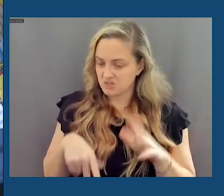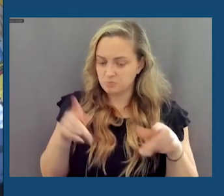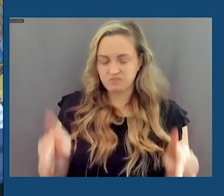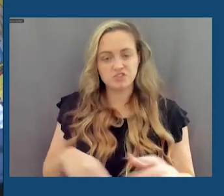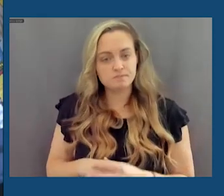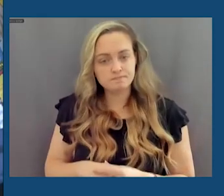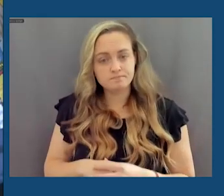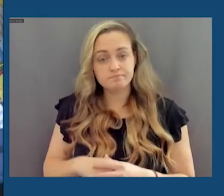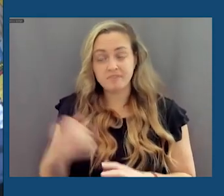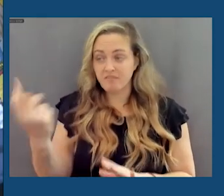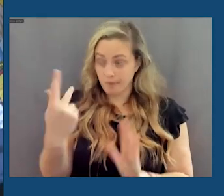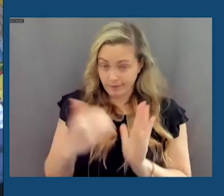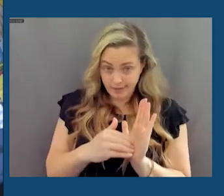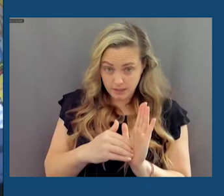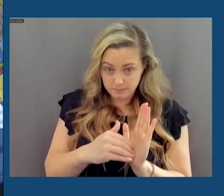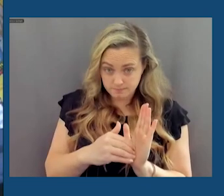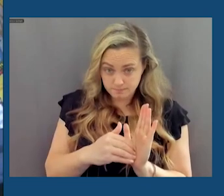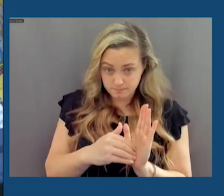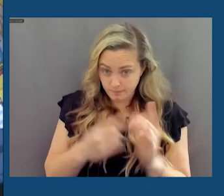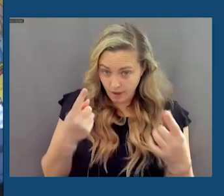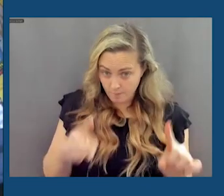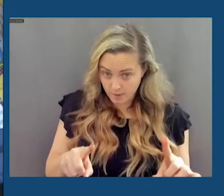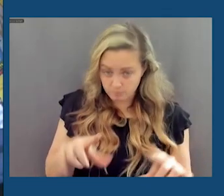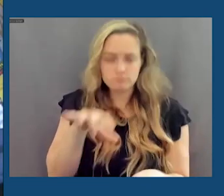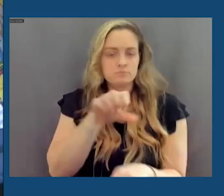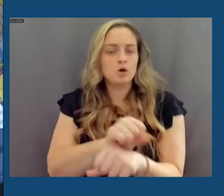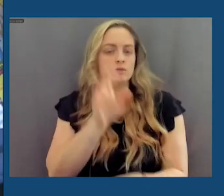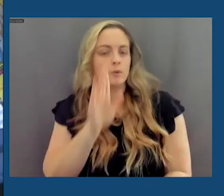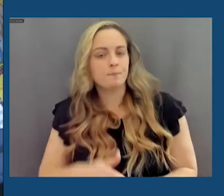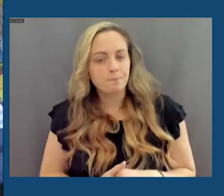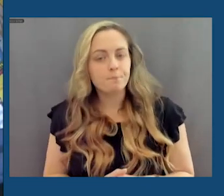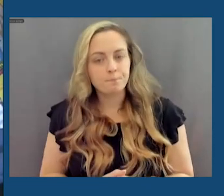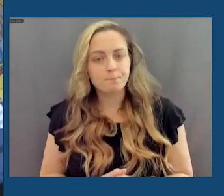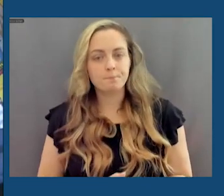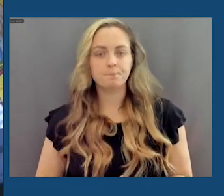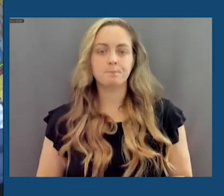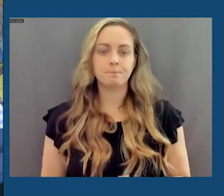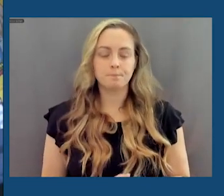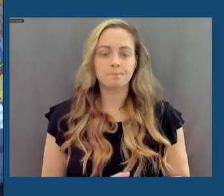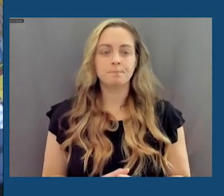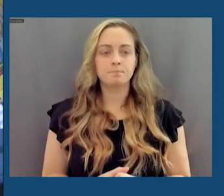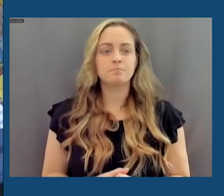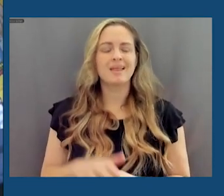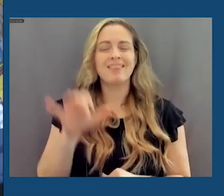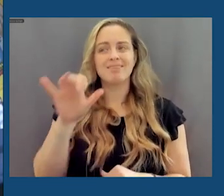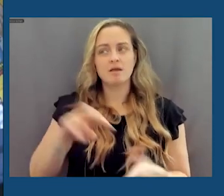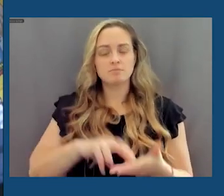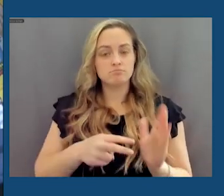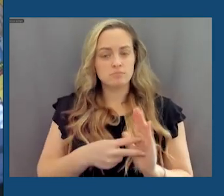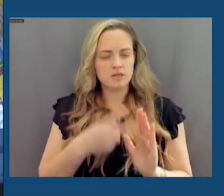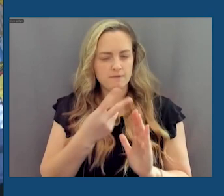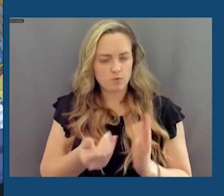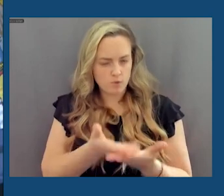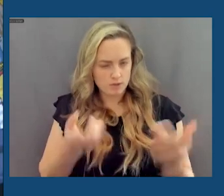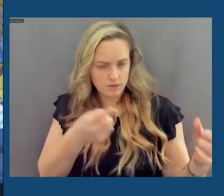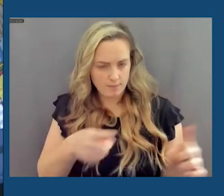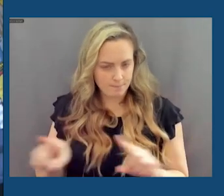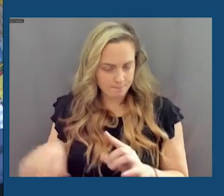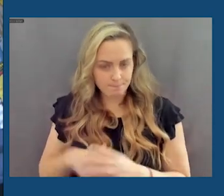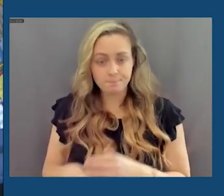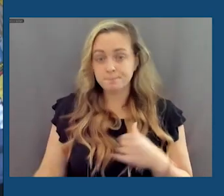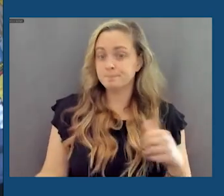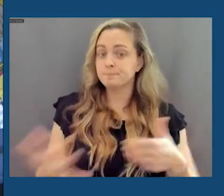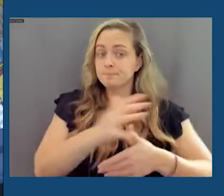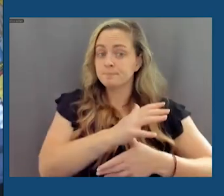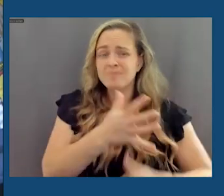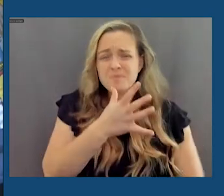come back here, you'll be arrested. And that allows a few things. Number one, a mother should